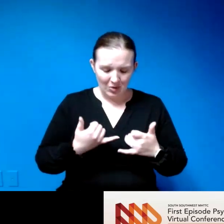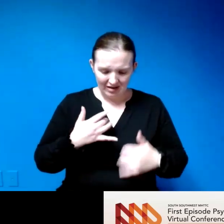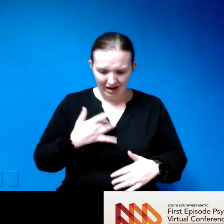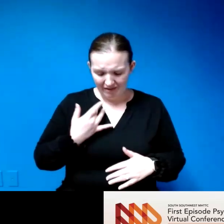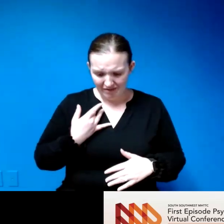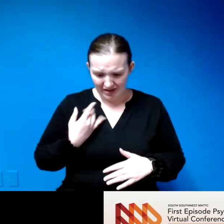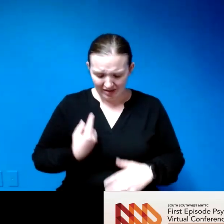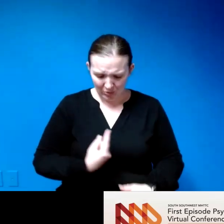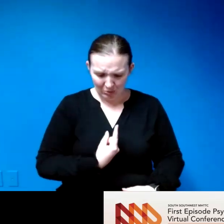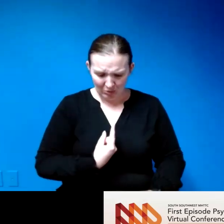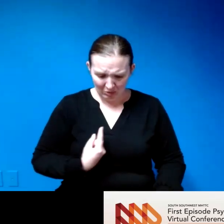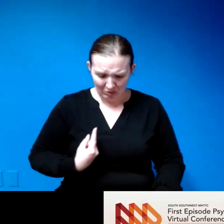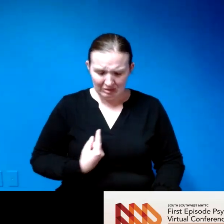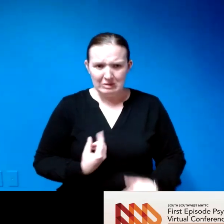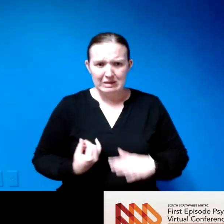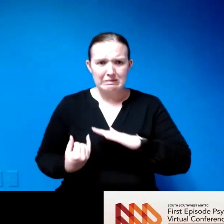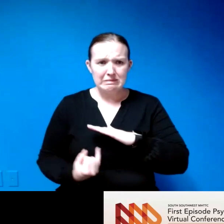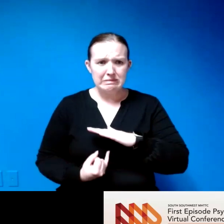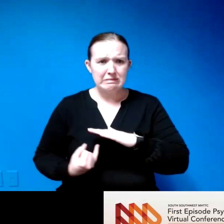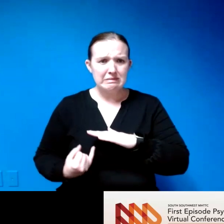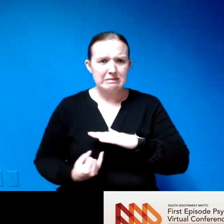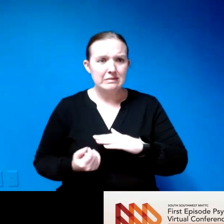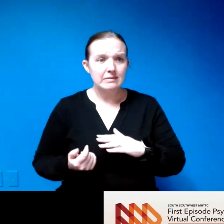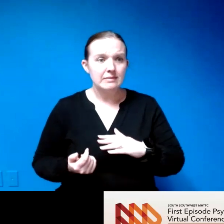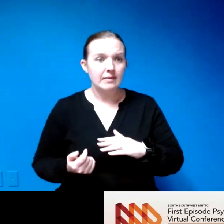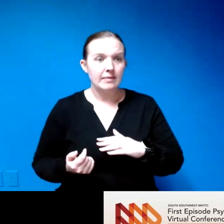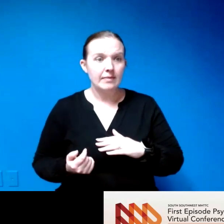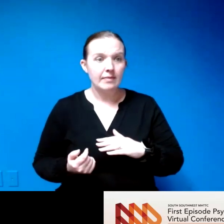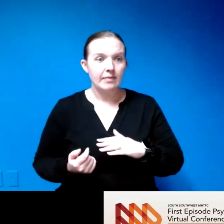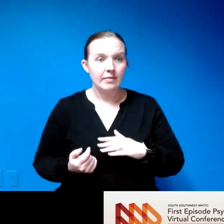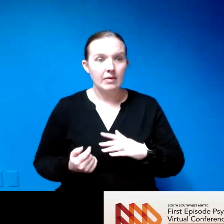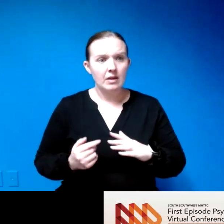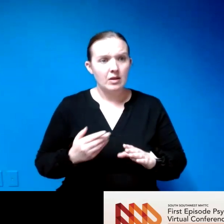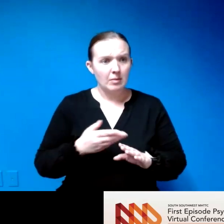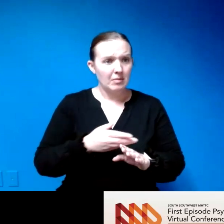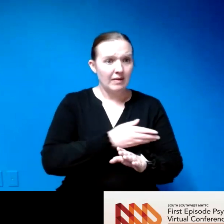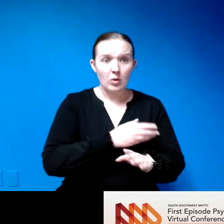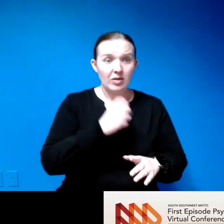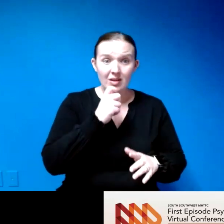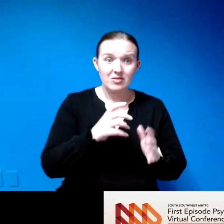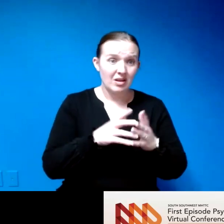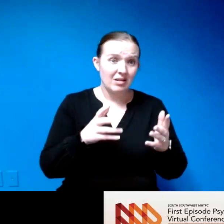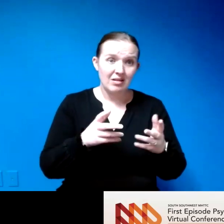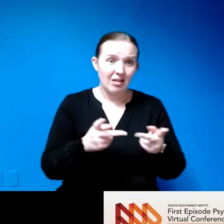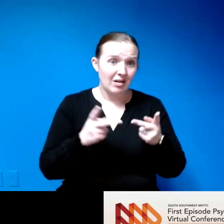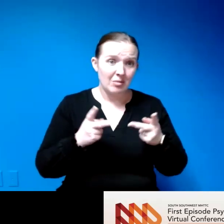very isolated, a big responsibility for that is there's not a lot of places to belong.